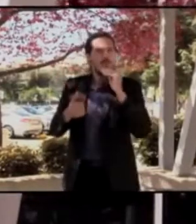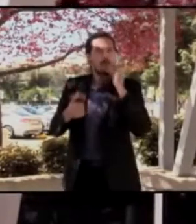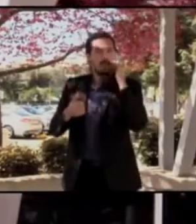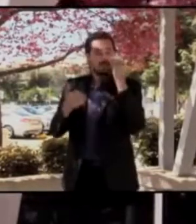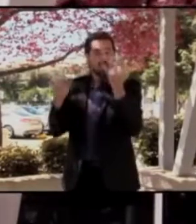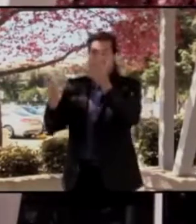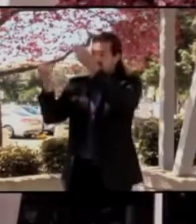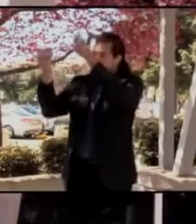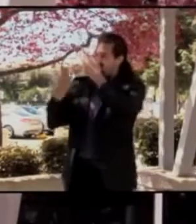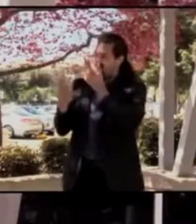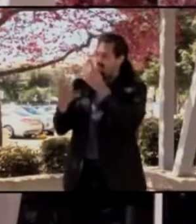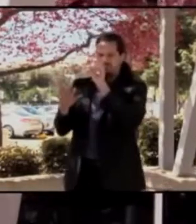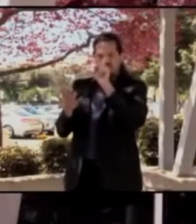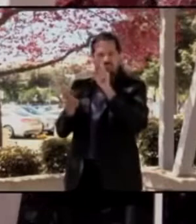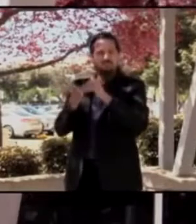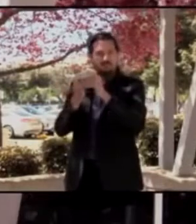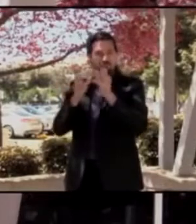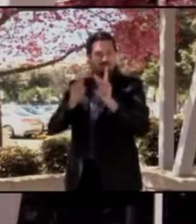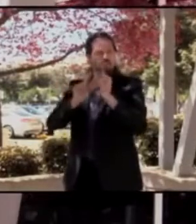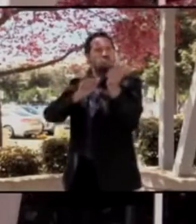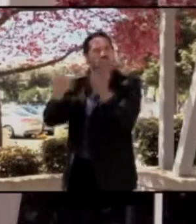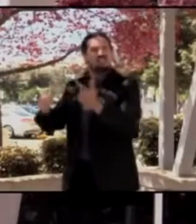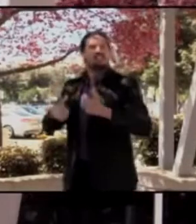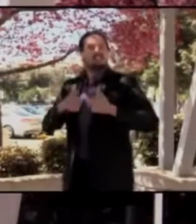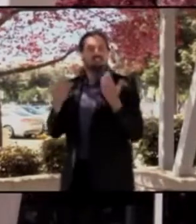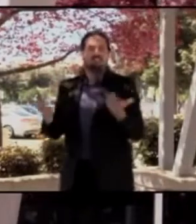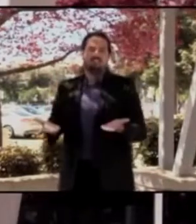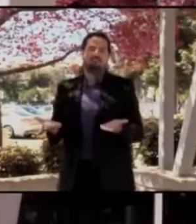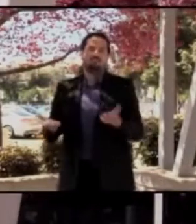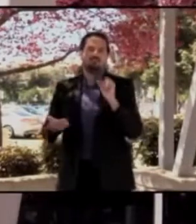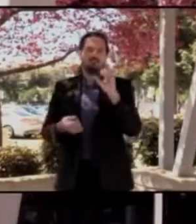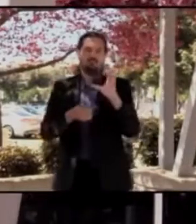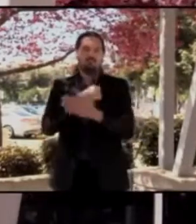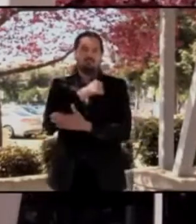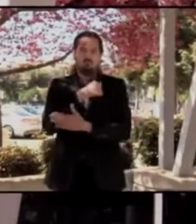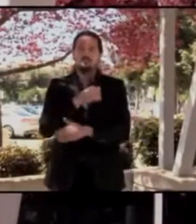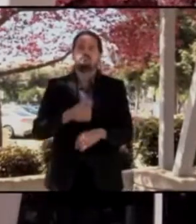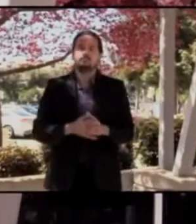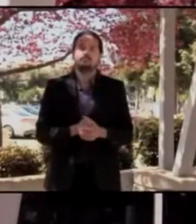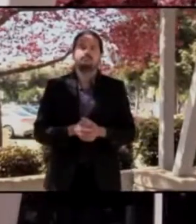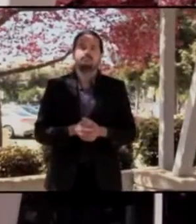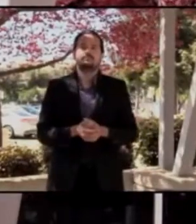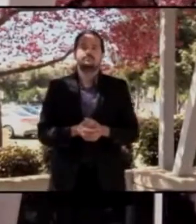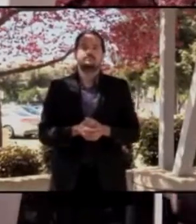That's correct, yes. I am accurate. Just double checking, thanks.